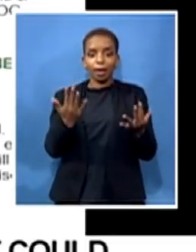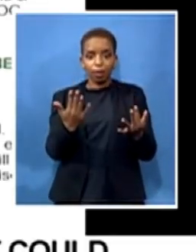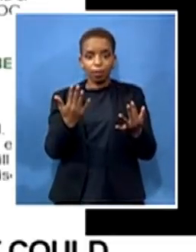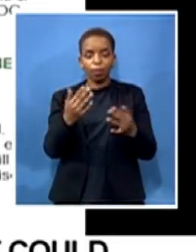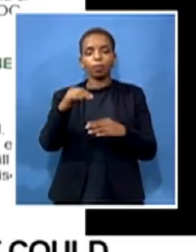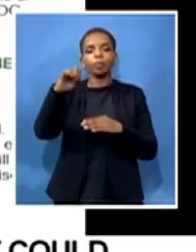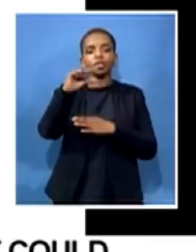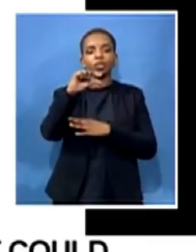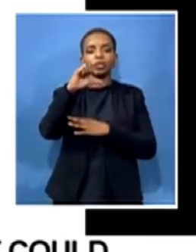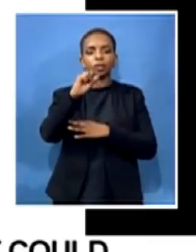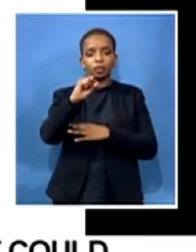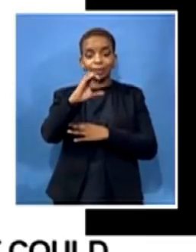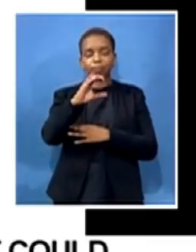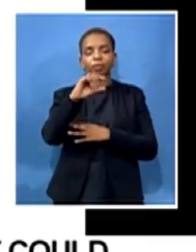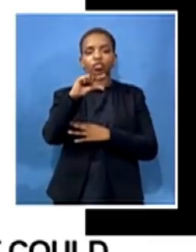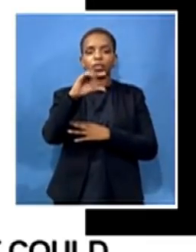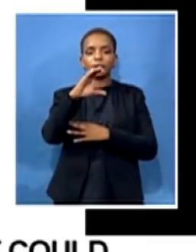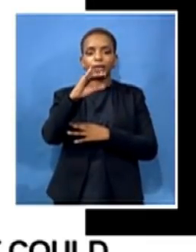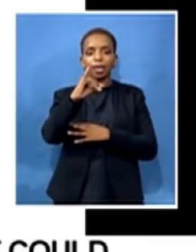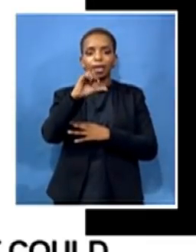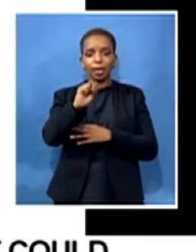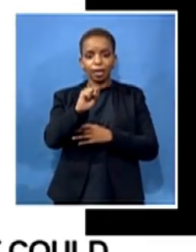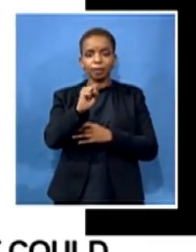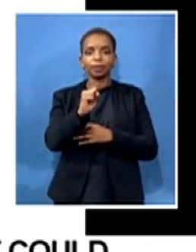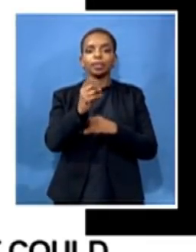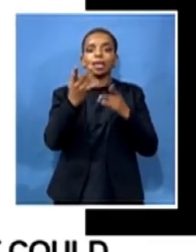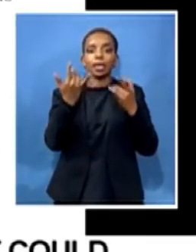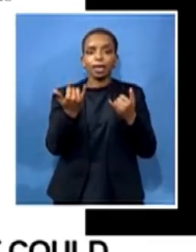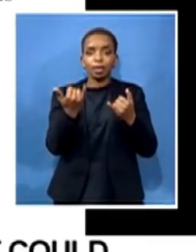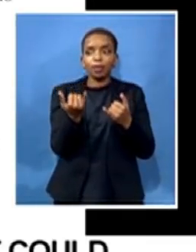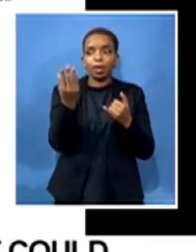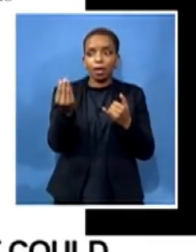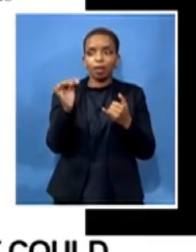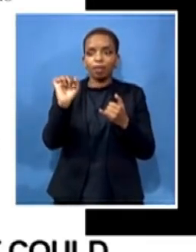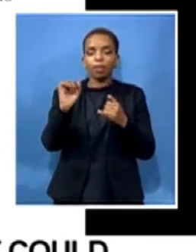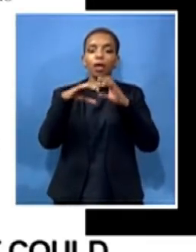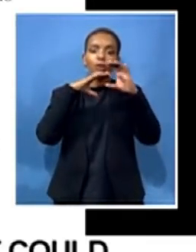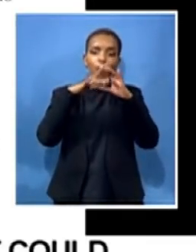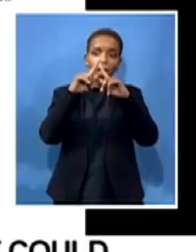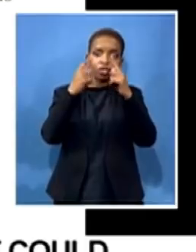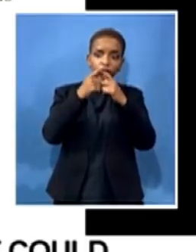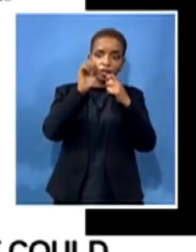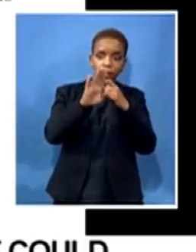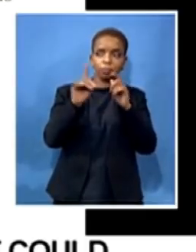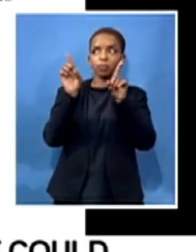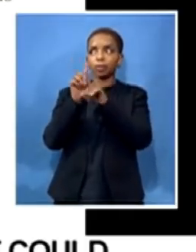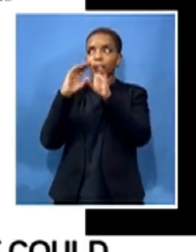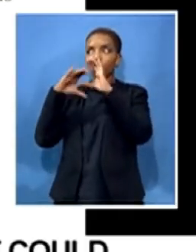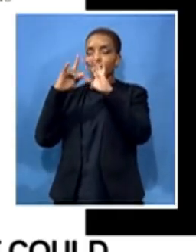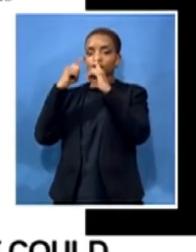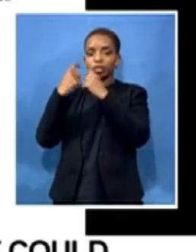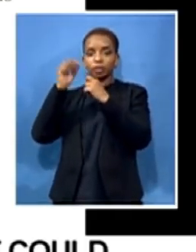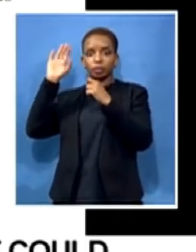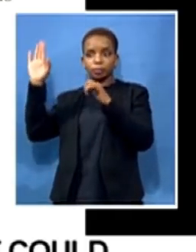provinces have got their communication teams. And I think though the communication has been better